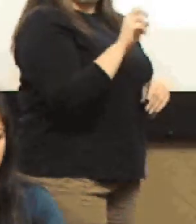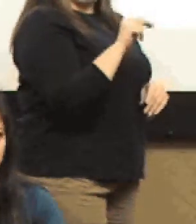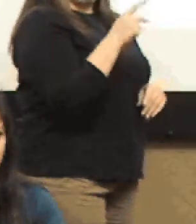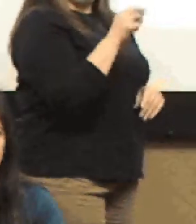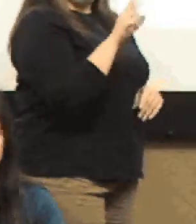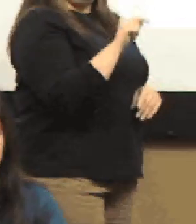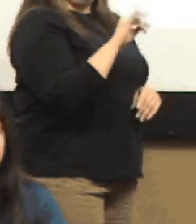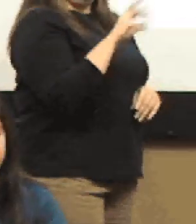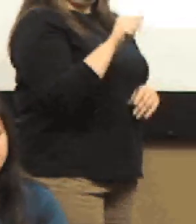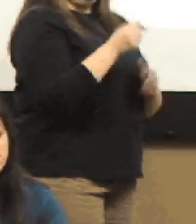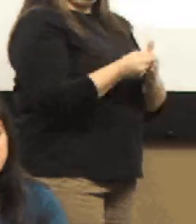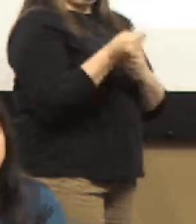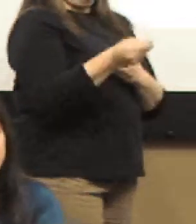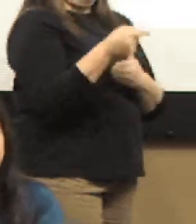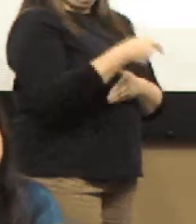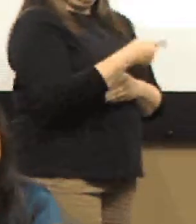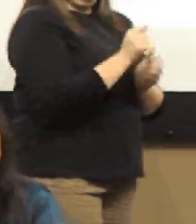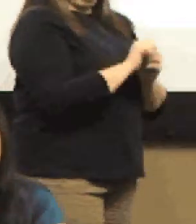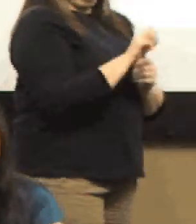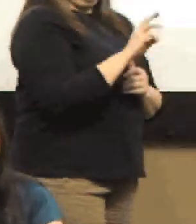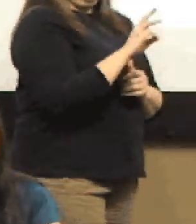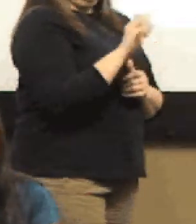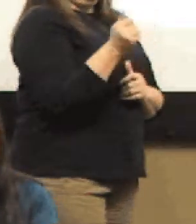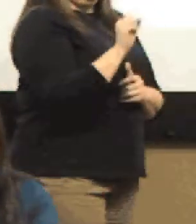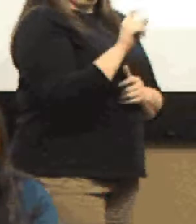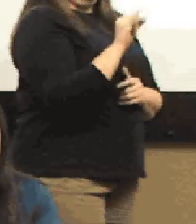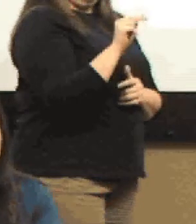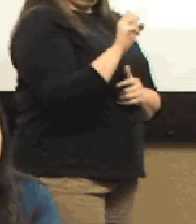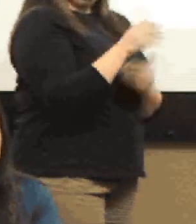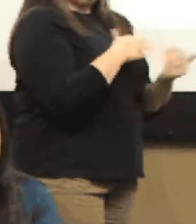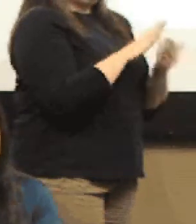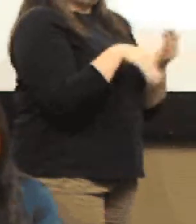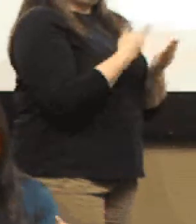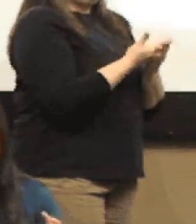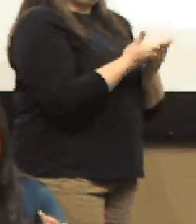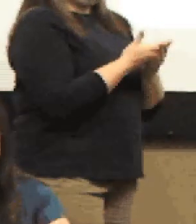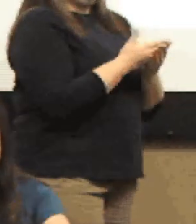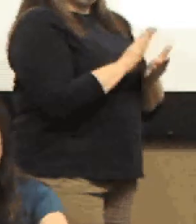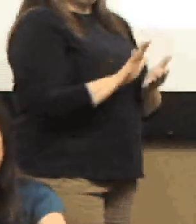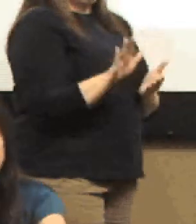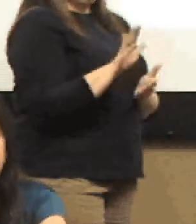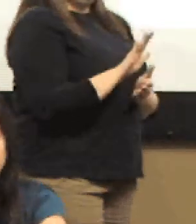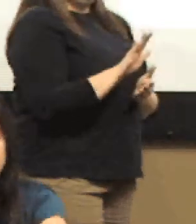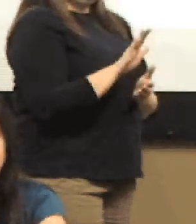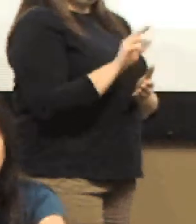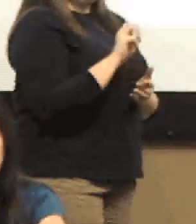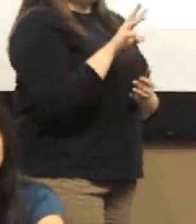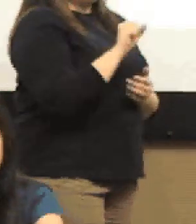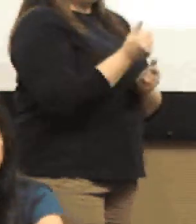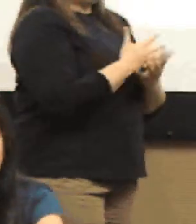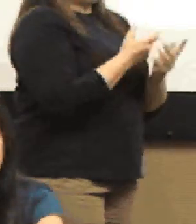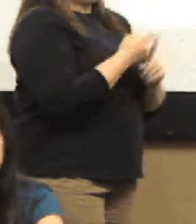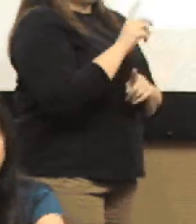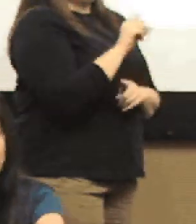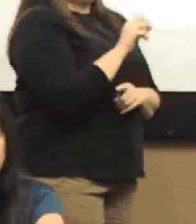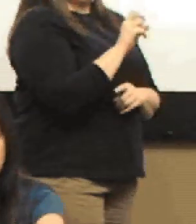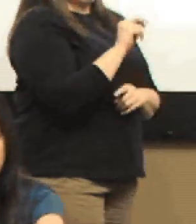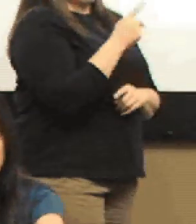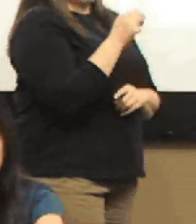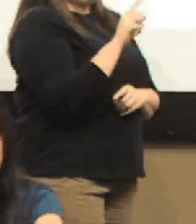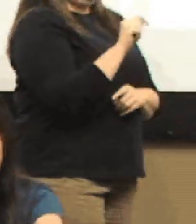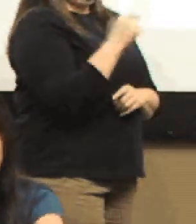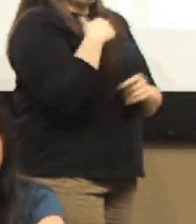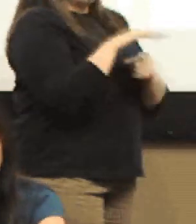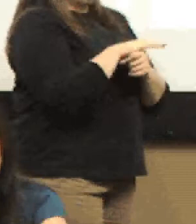that bought them along with like 6 other stations. Anyway, all their news and everything comes out of Davenport. They have